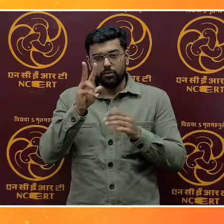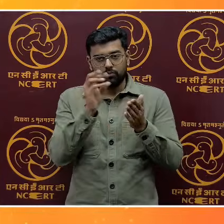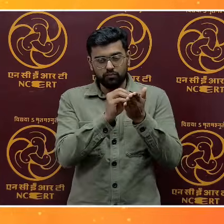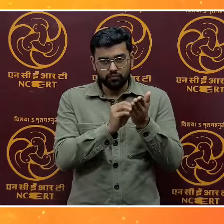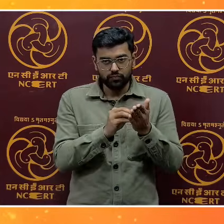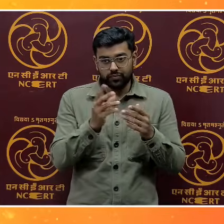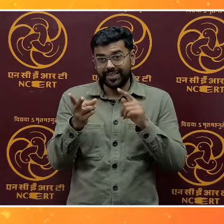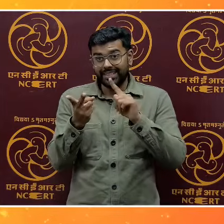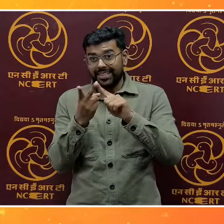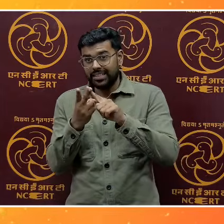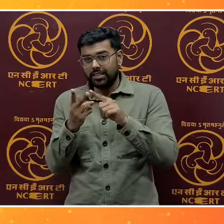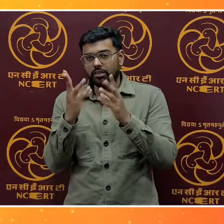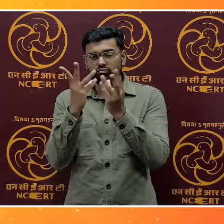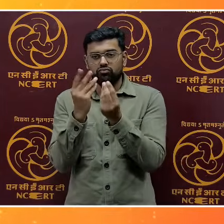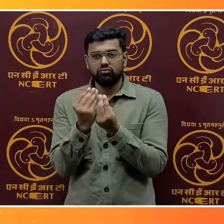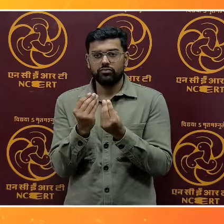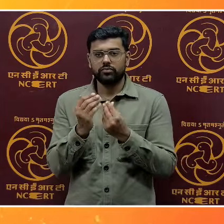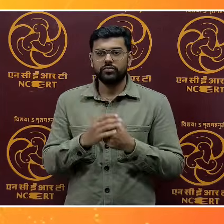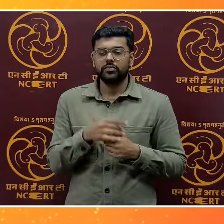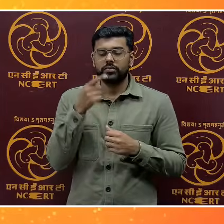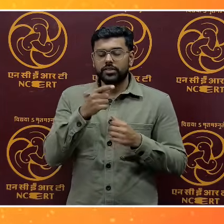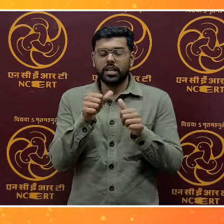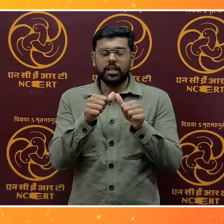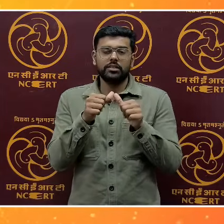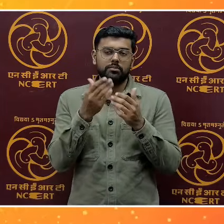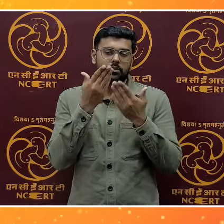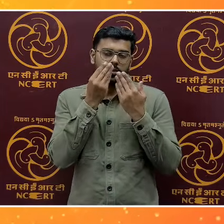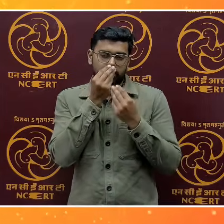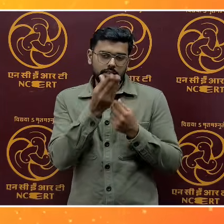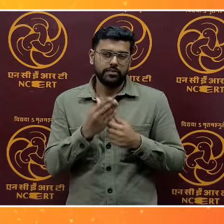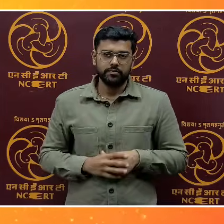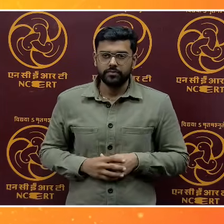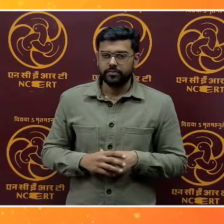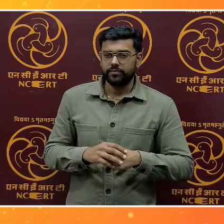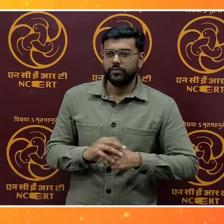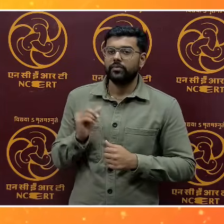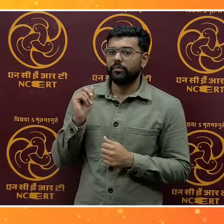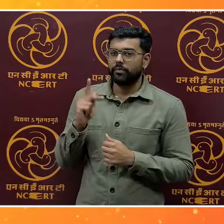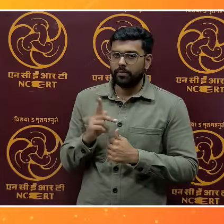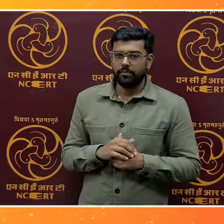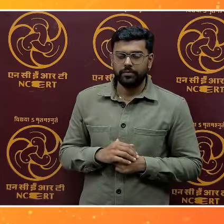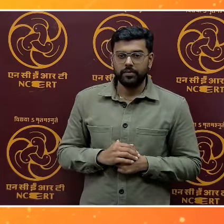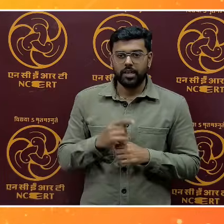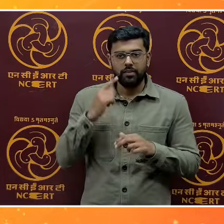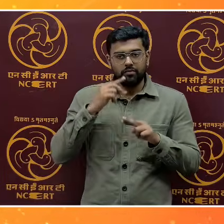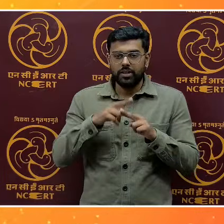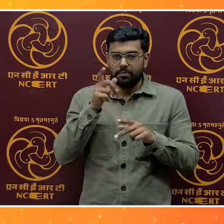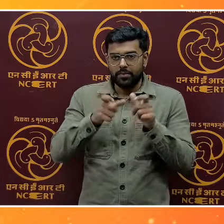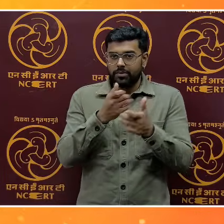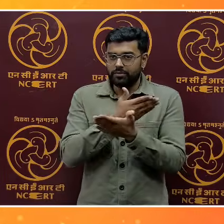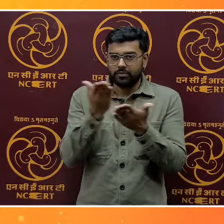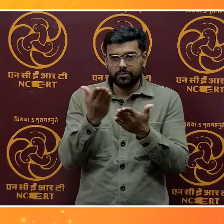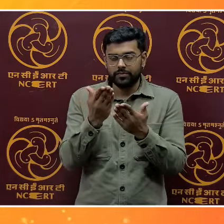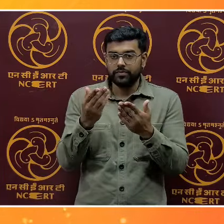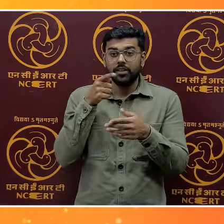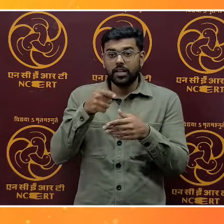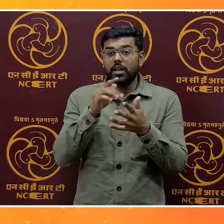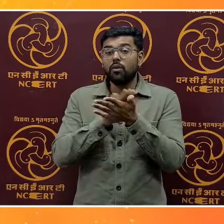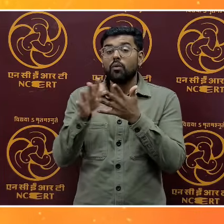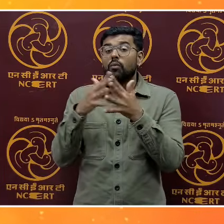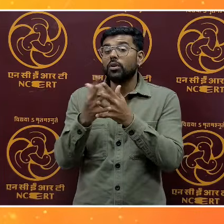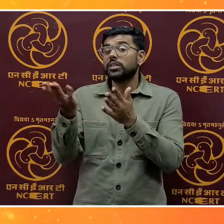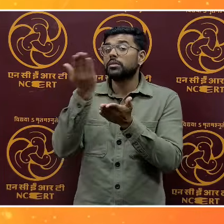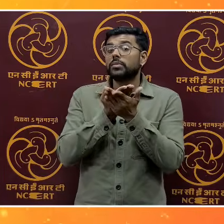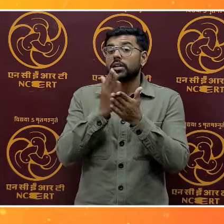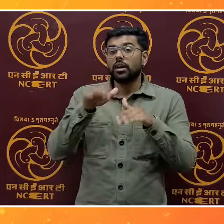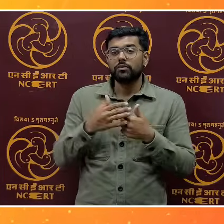next step, you will do the calculations to get the answer. Okay. Now you can submit this homework of